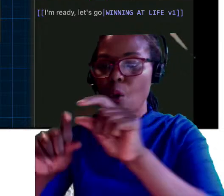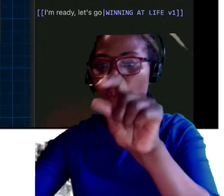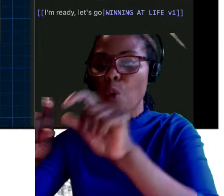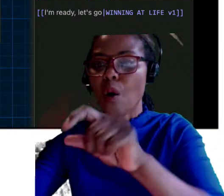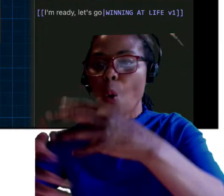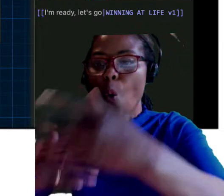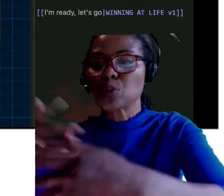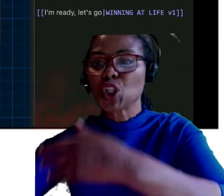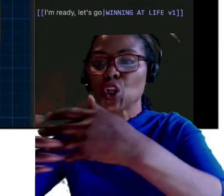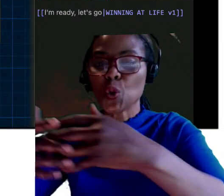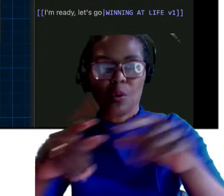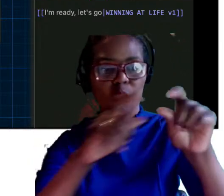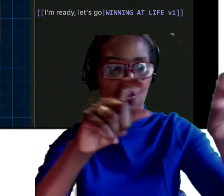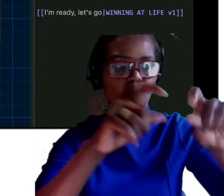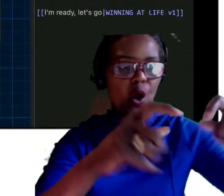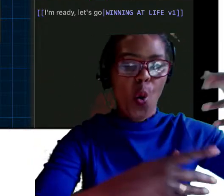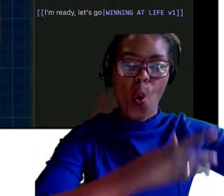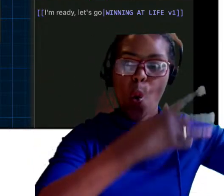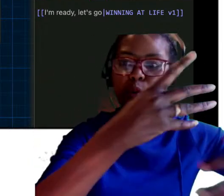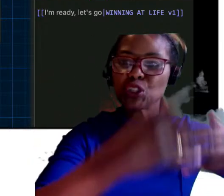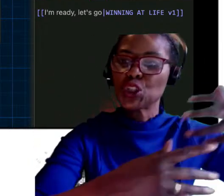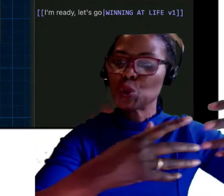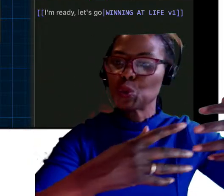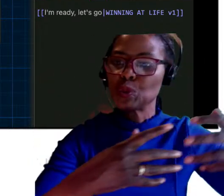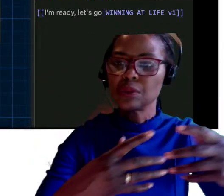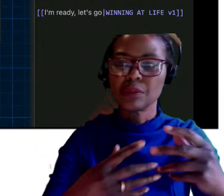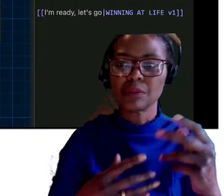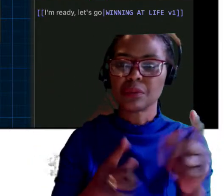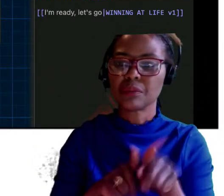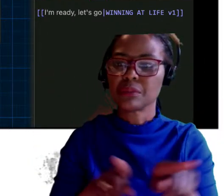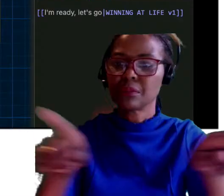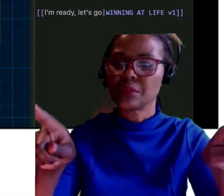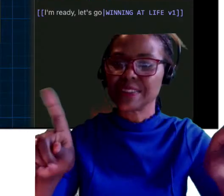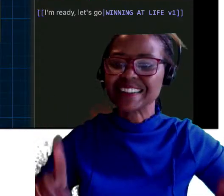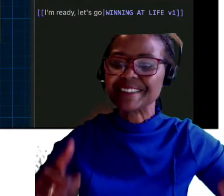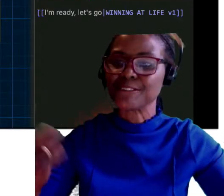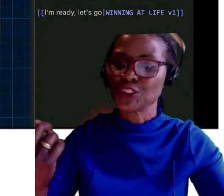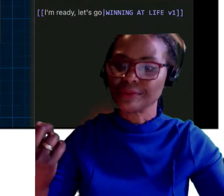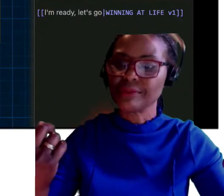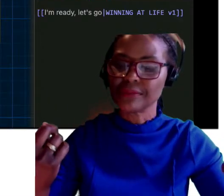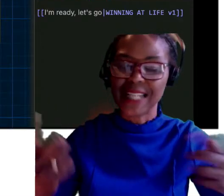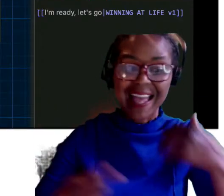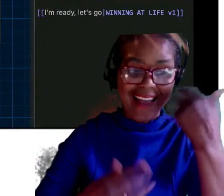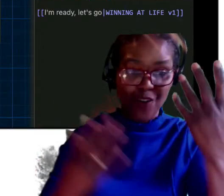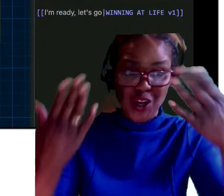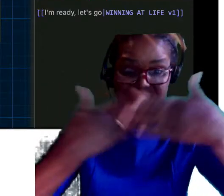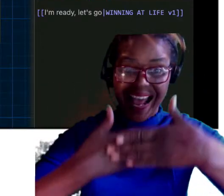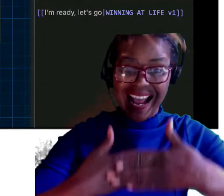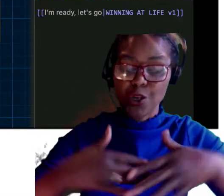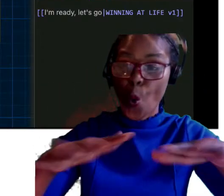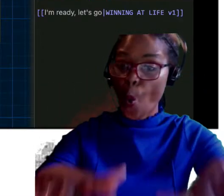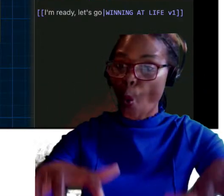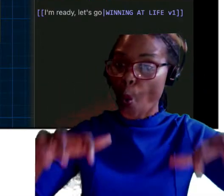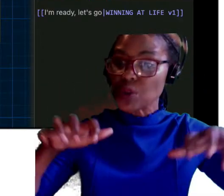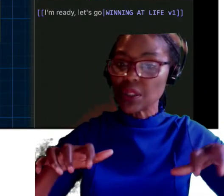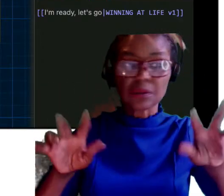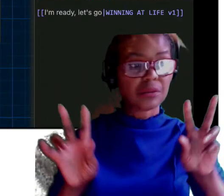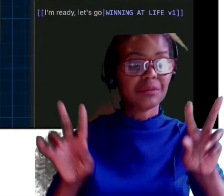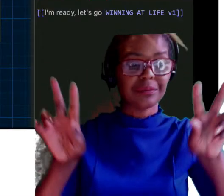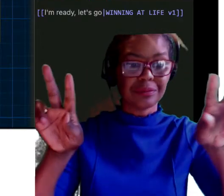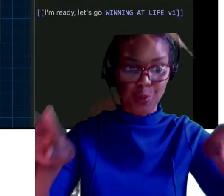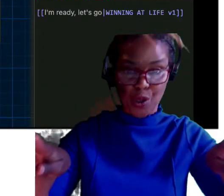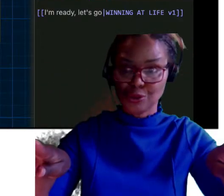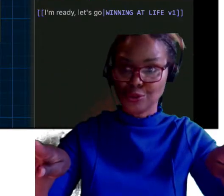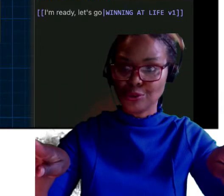the narrative branches away at crucial points, and each night an audience might walk away having seen a show that was